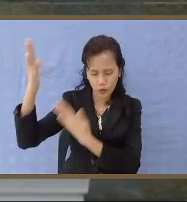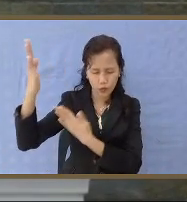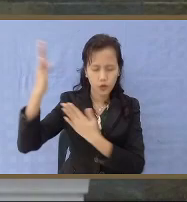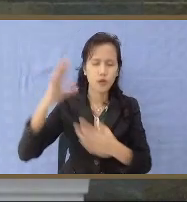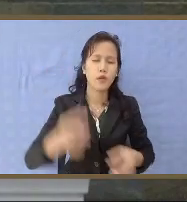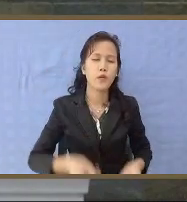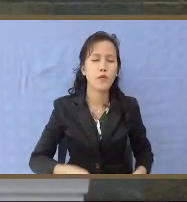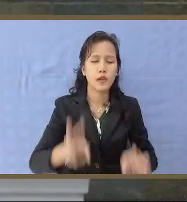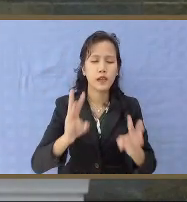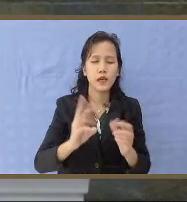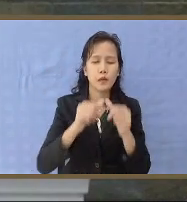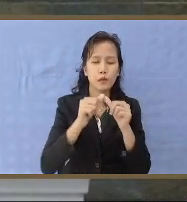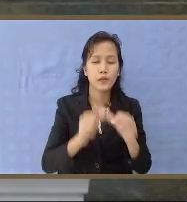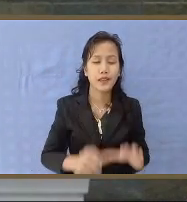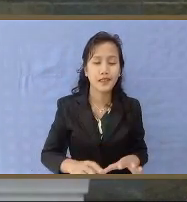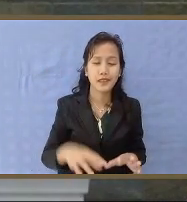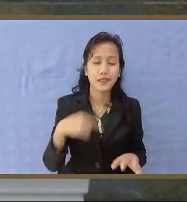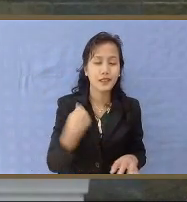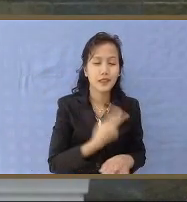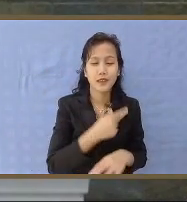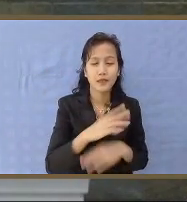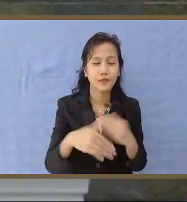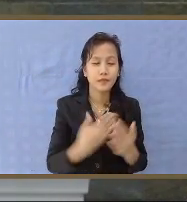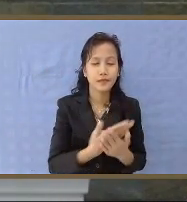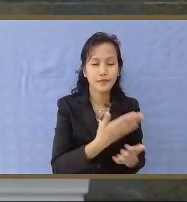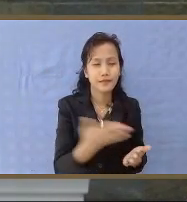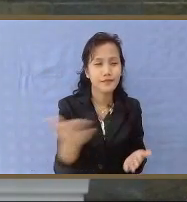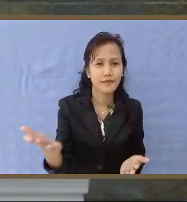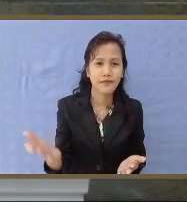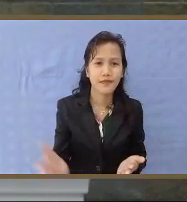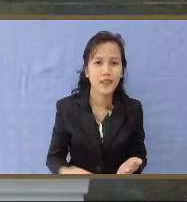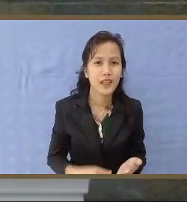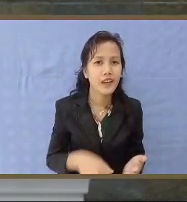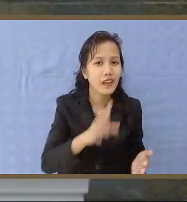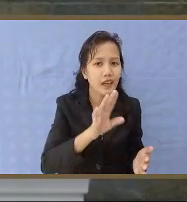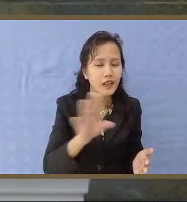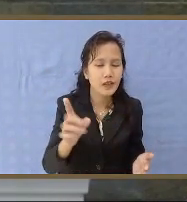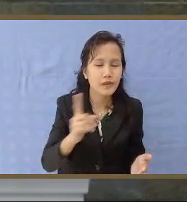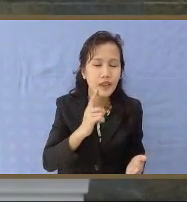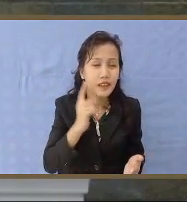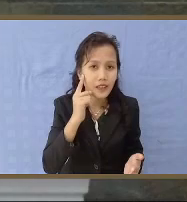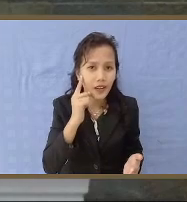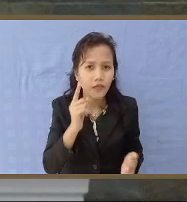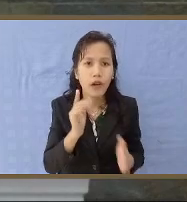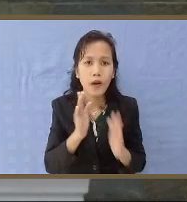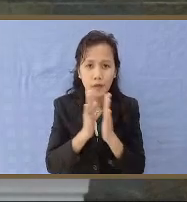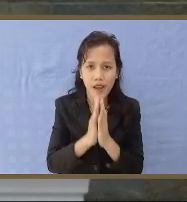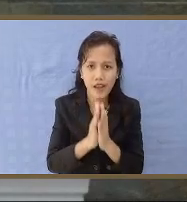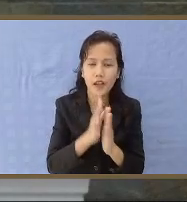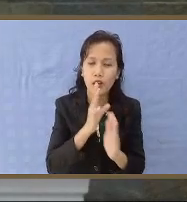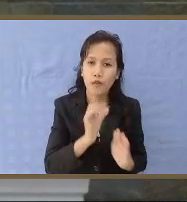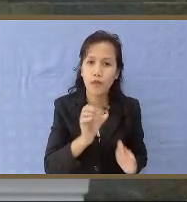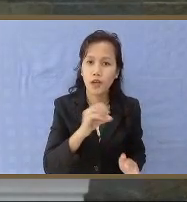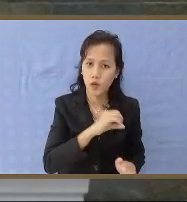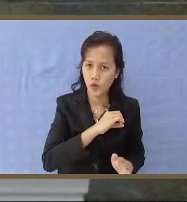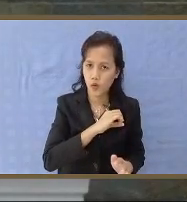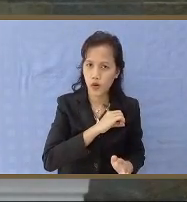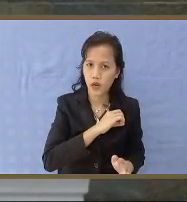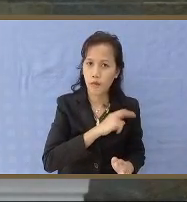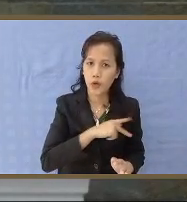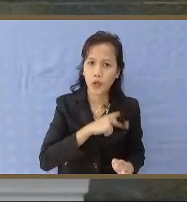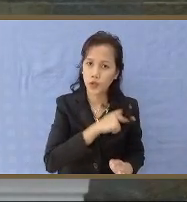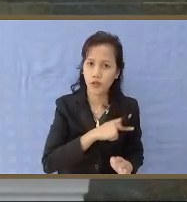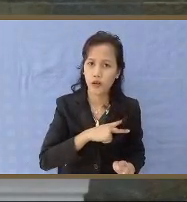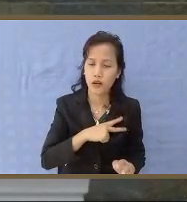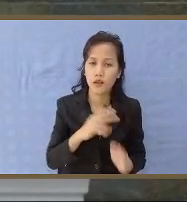people as they come to your presence tonight. Your heads are bowed, your hearts are closed. God is speaking to your hearts. Let us do